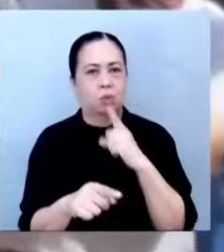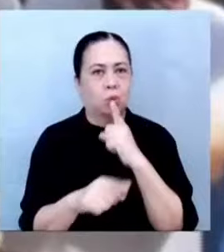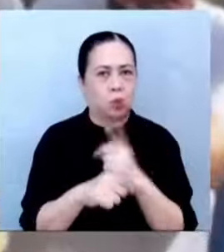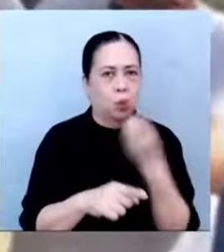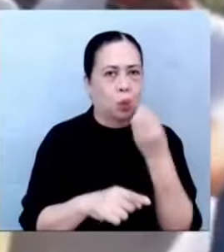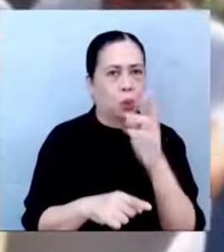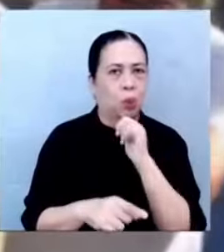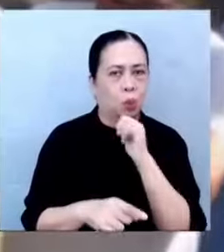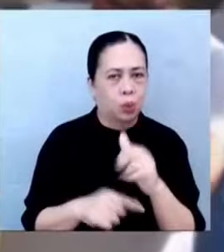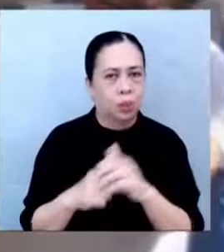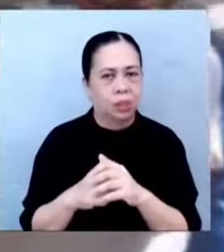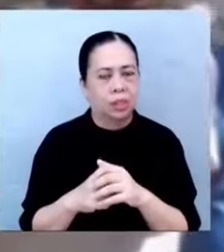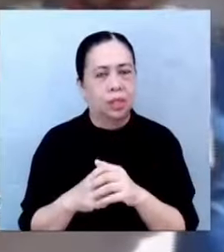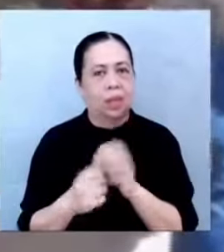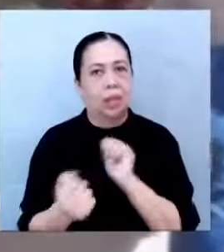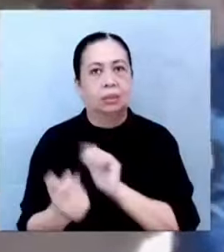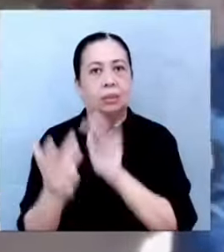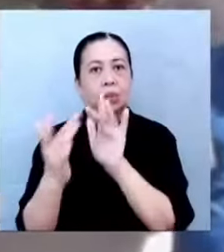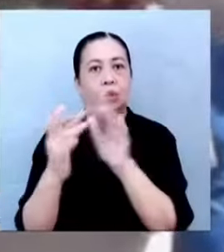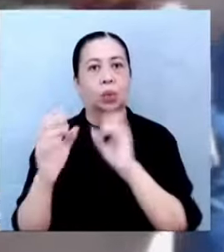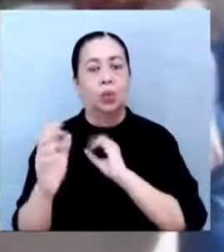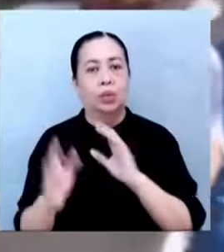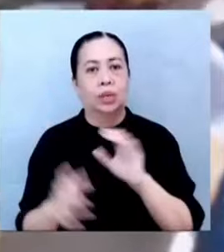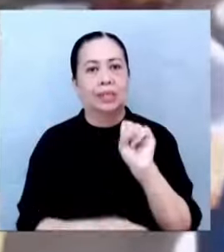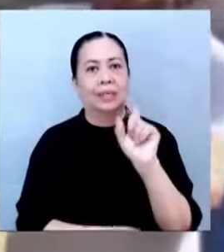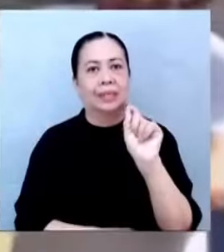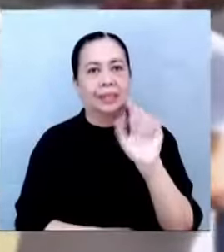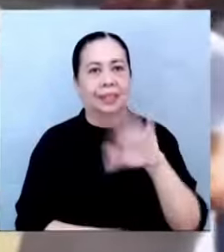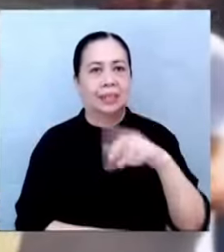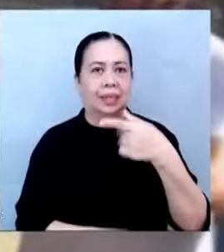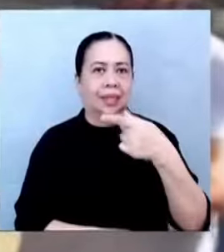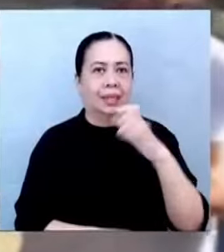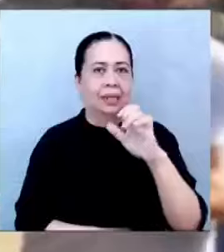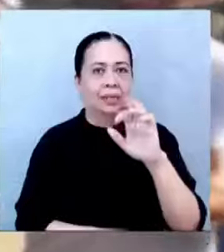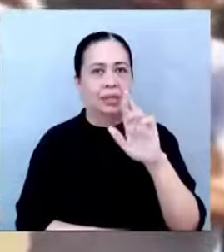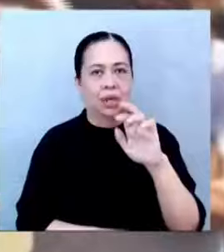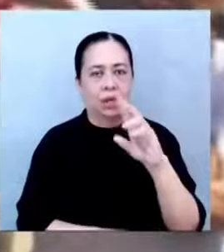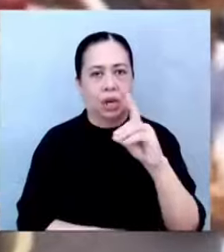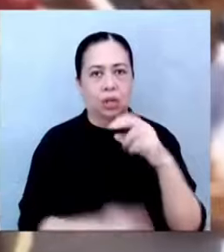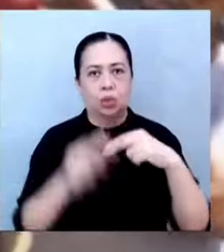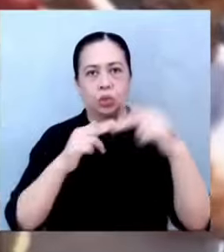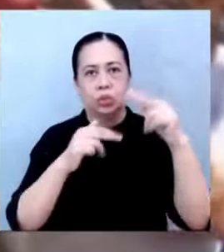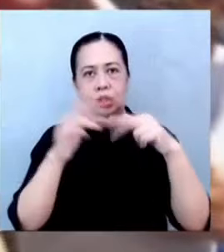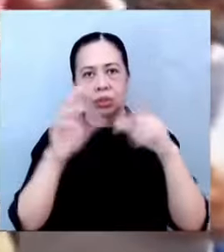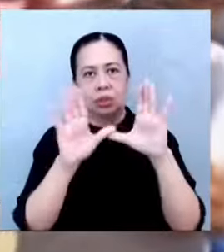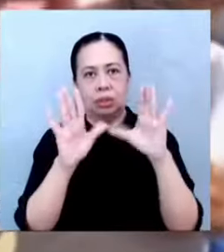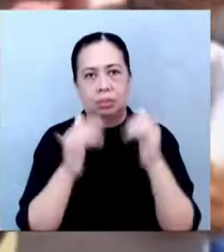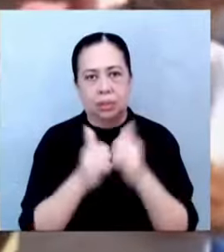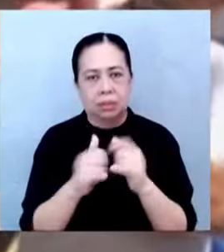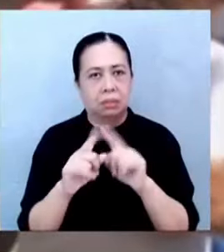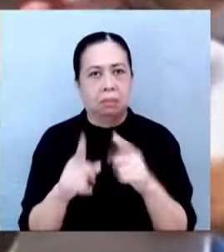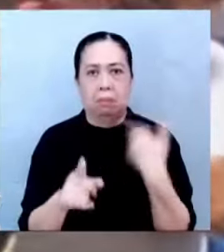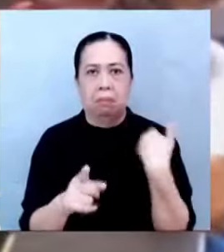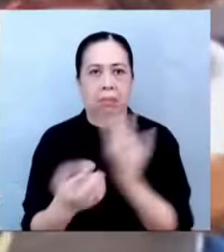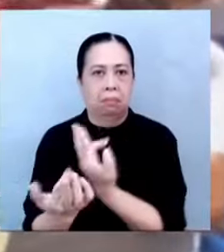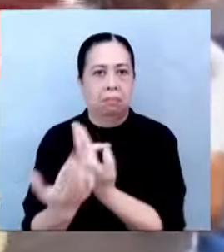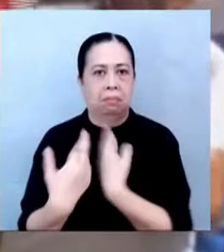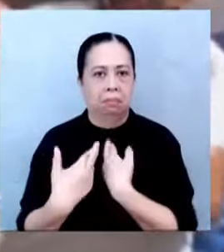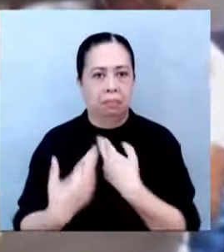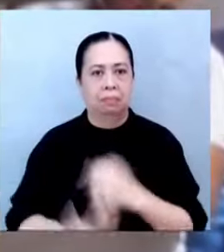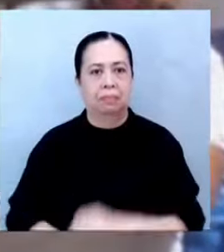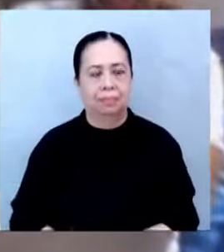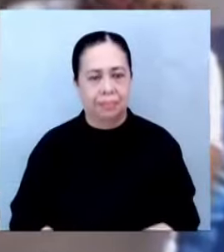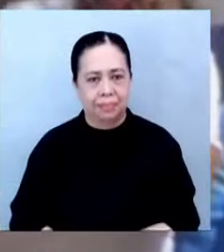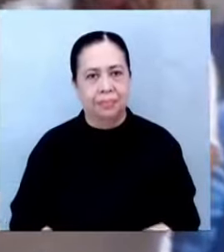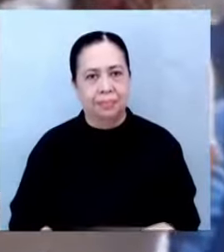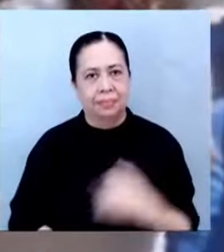We have reached out to the owner of St. Gerard Construction as well as to the company itself, but they have yet to respond to